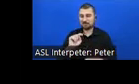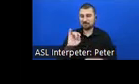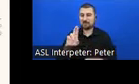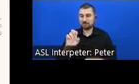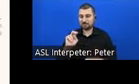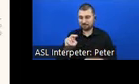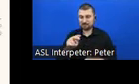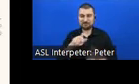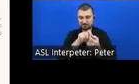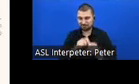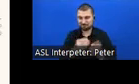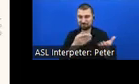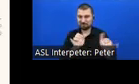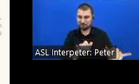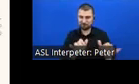well.